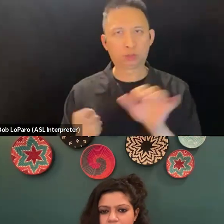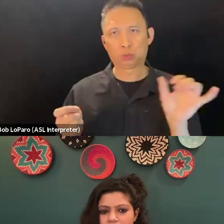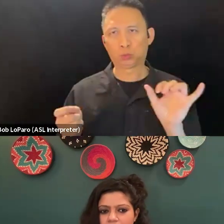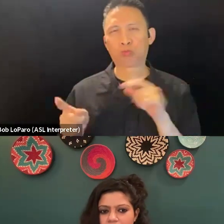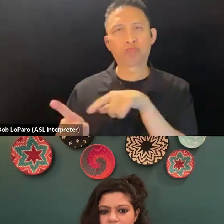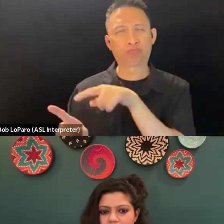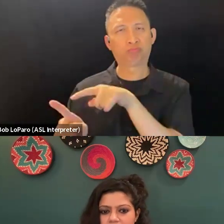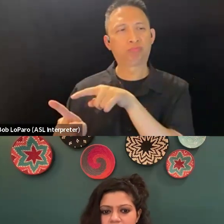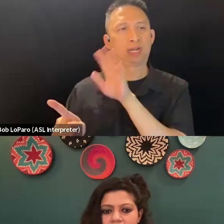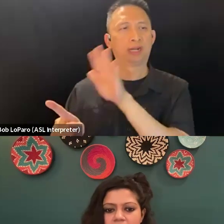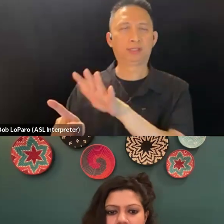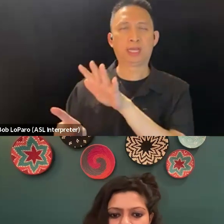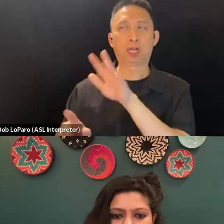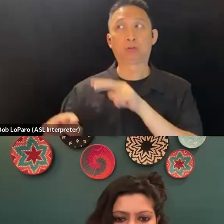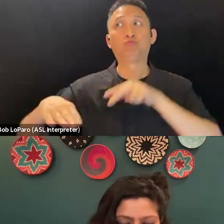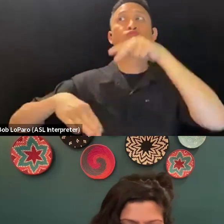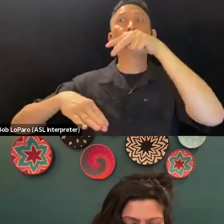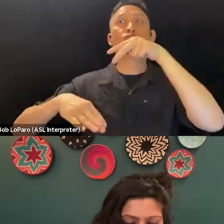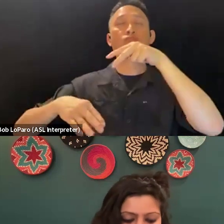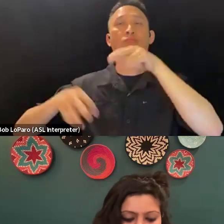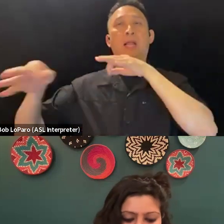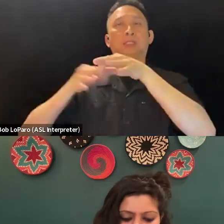observational filmmaking. So